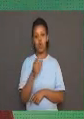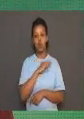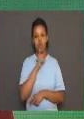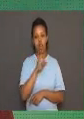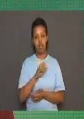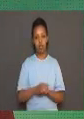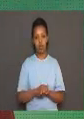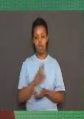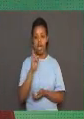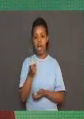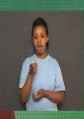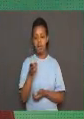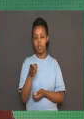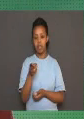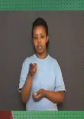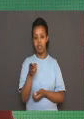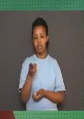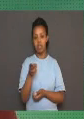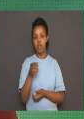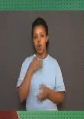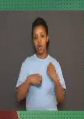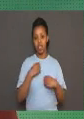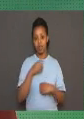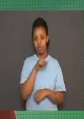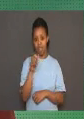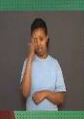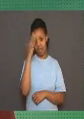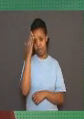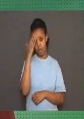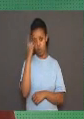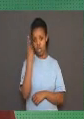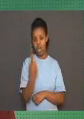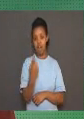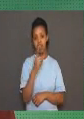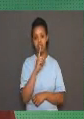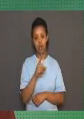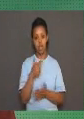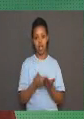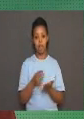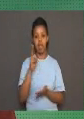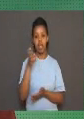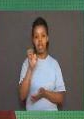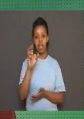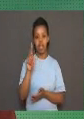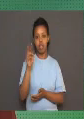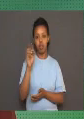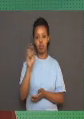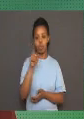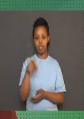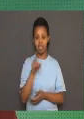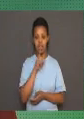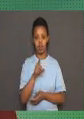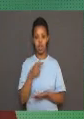A hybrid organism, as you know, is one that is heterozygous, which